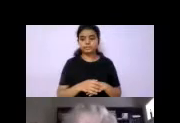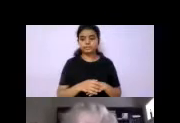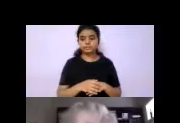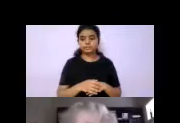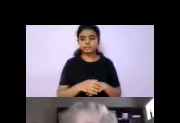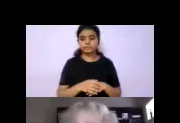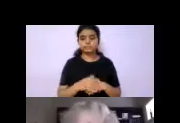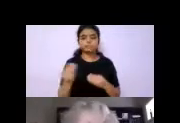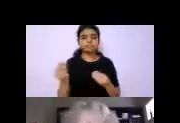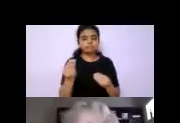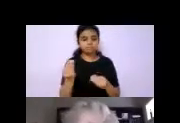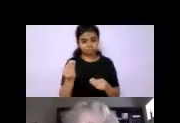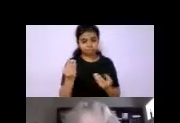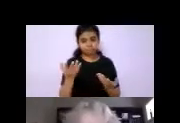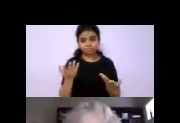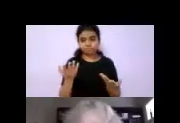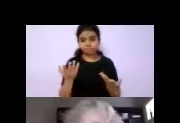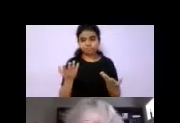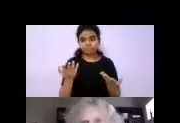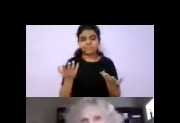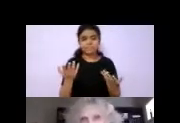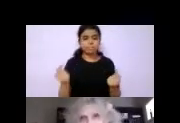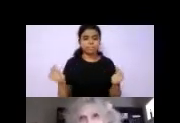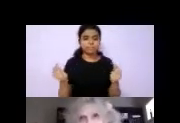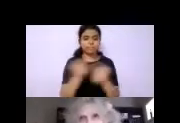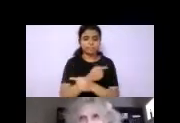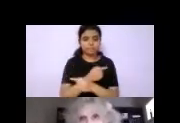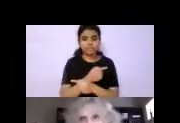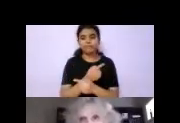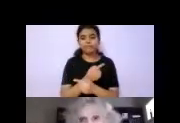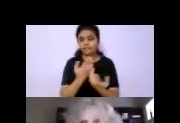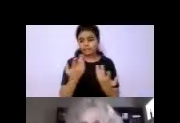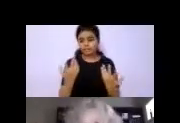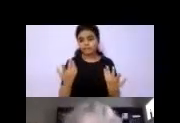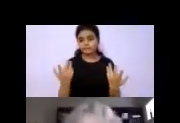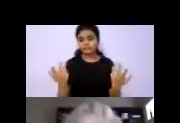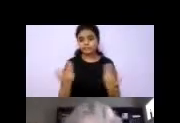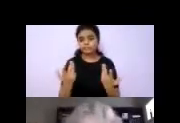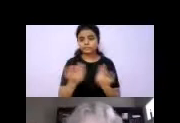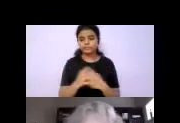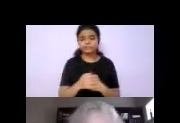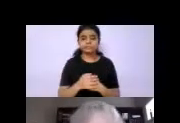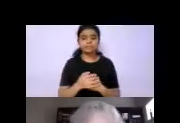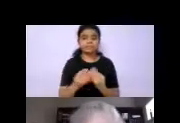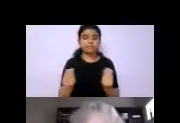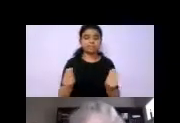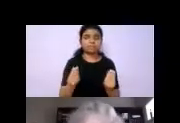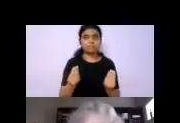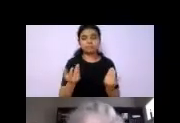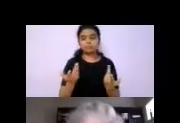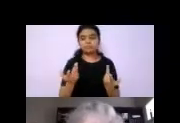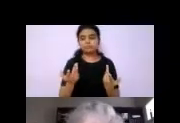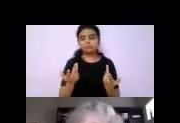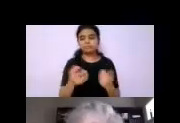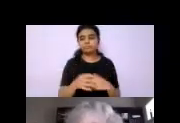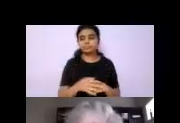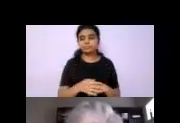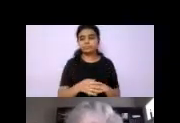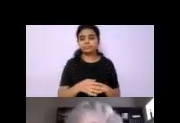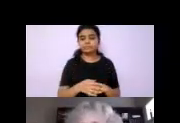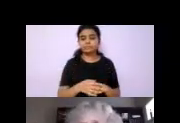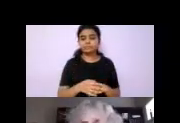some of this clash has been softened a bit by one of the original